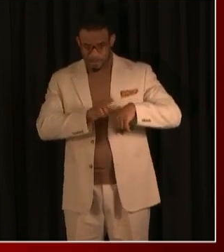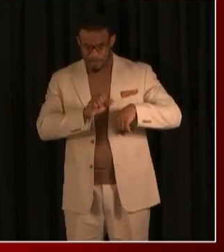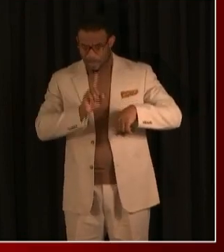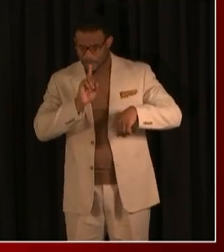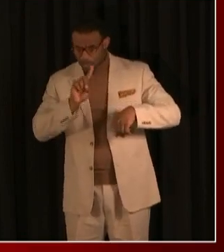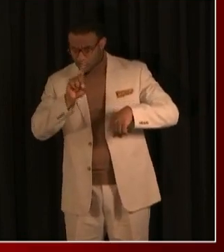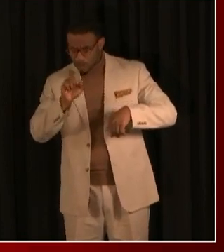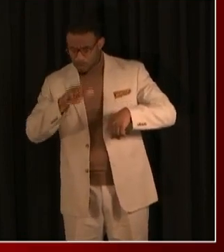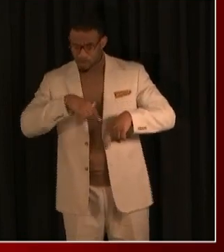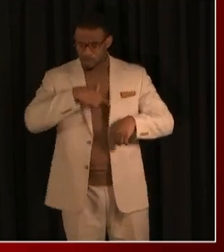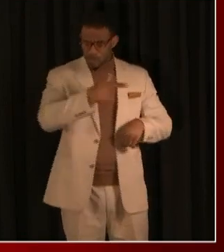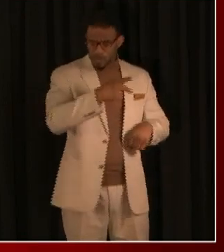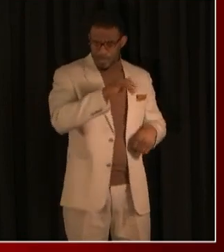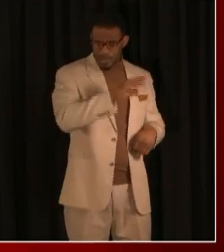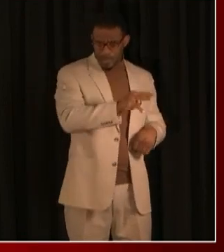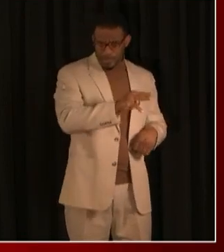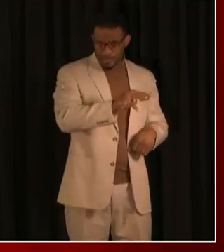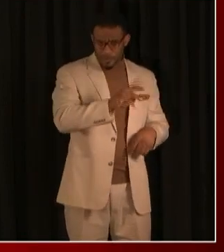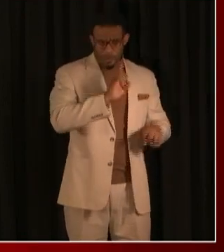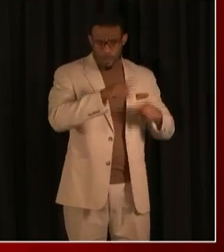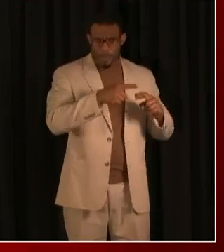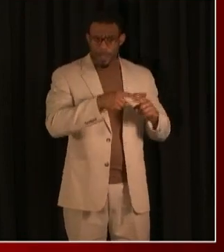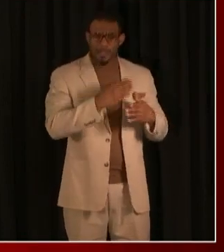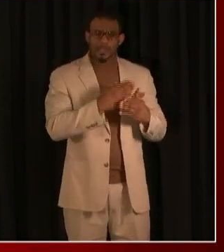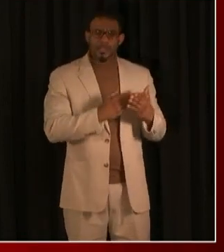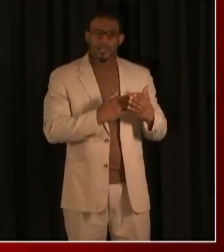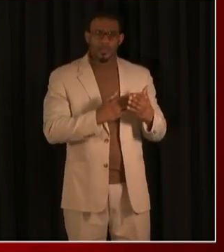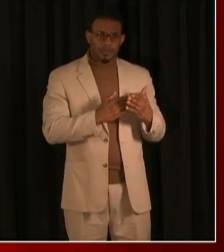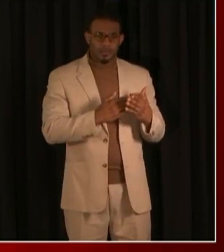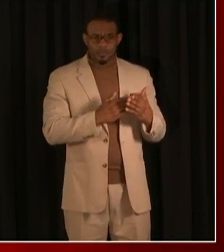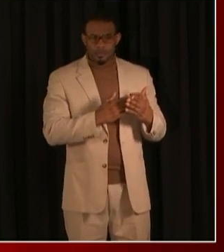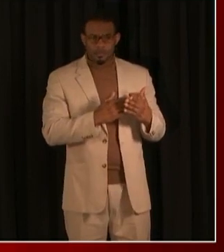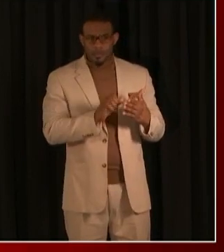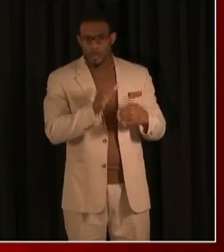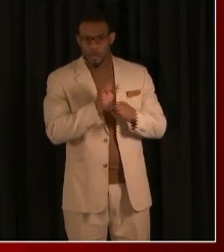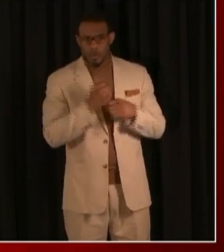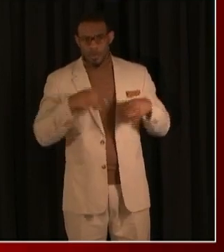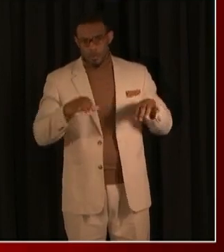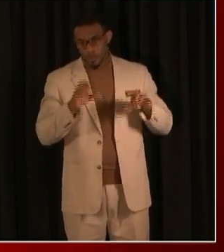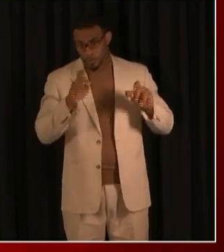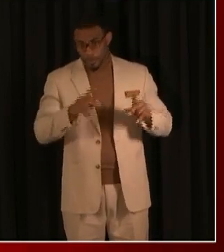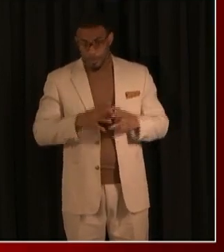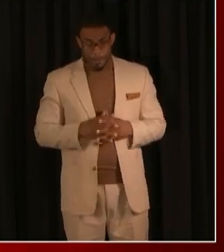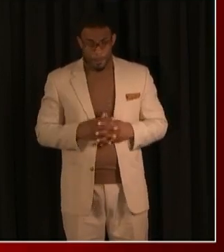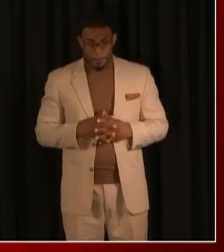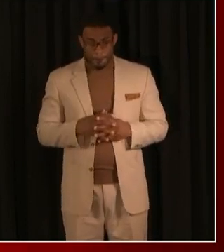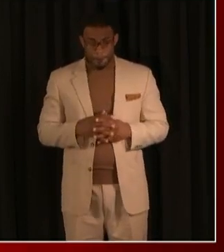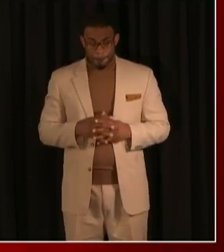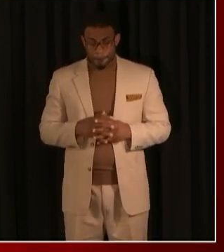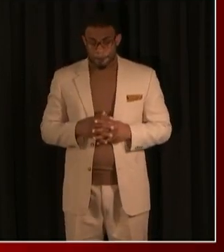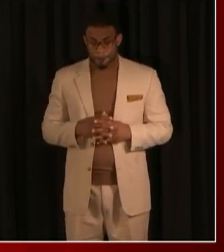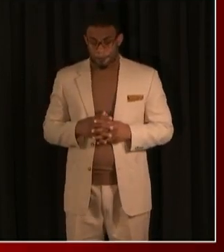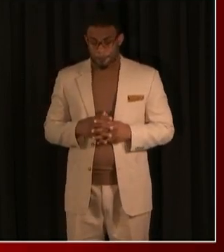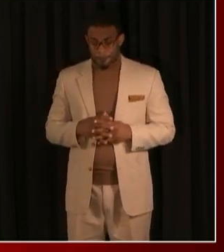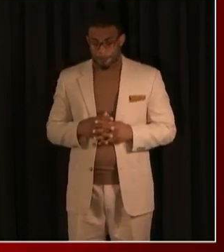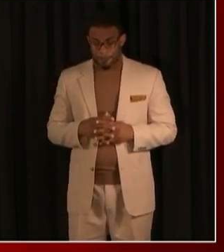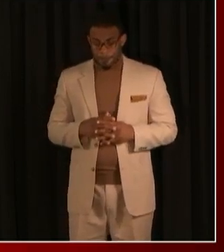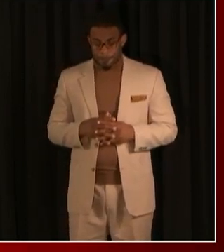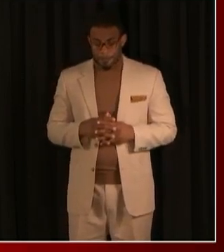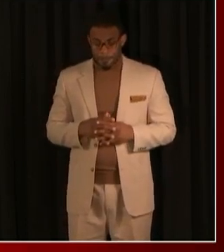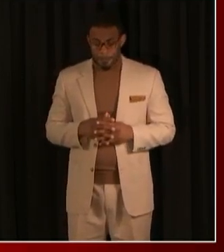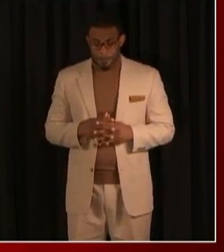that piece of the question and turn it over to Kim to talk about some of the more communication response to your